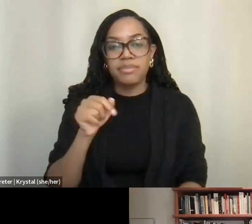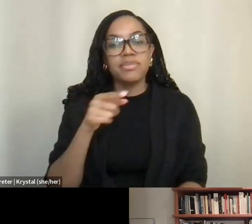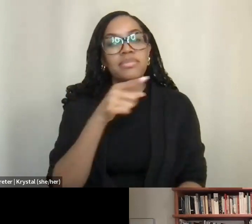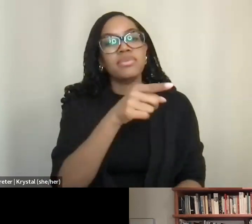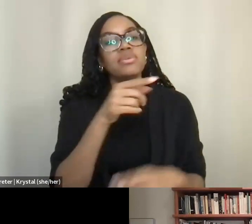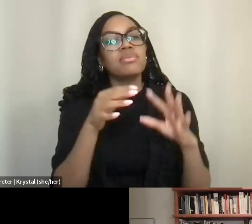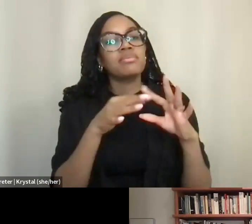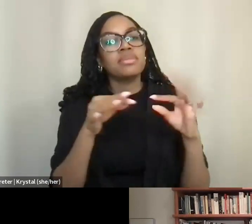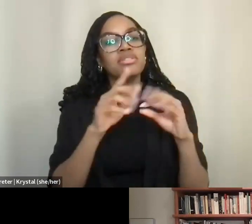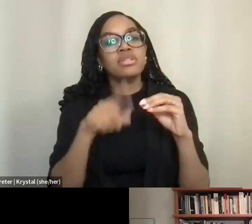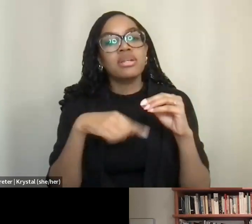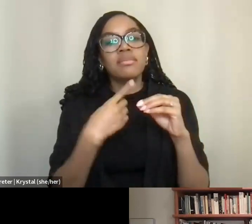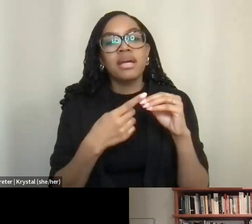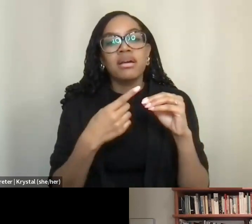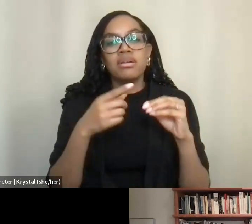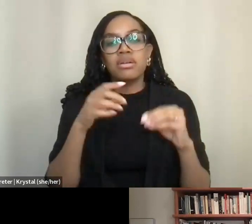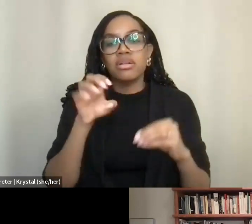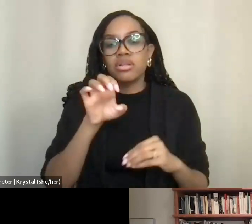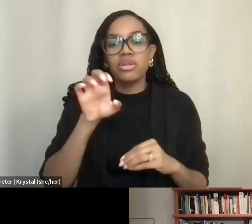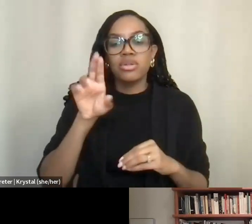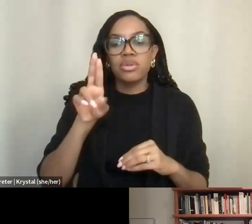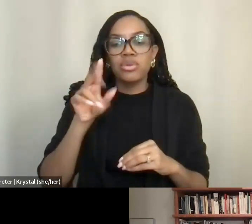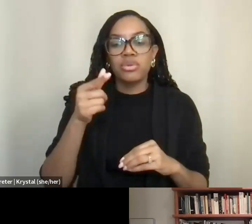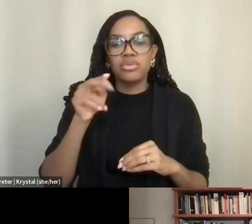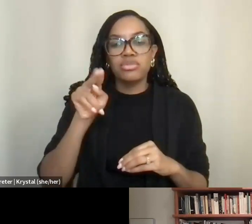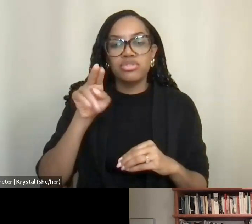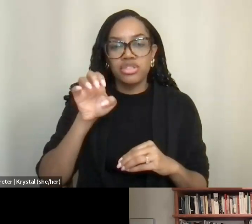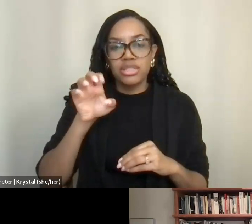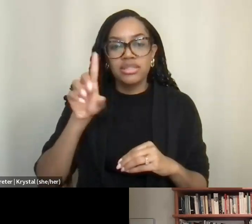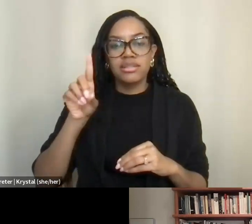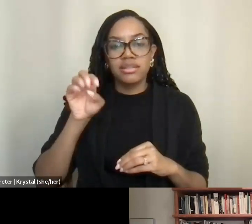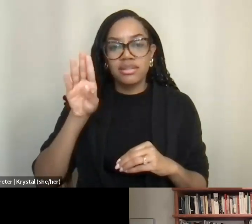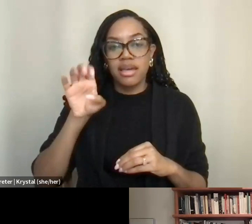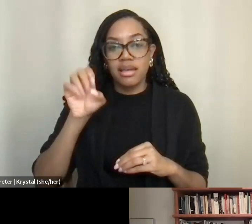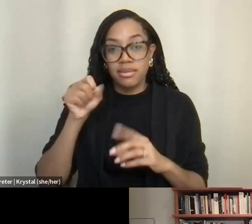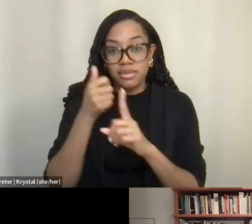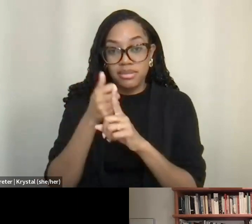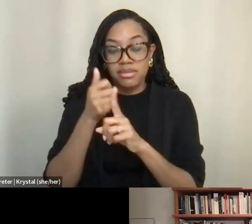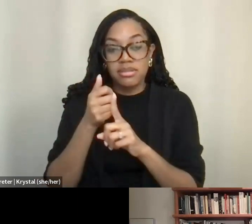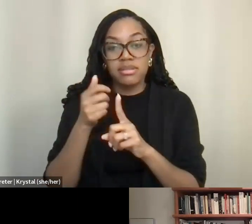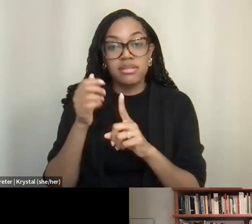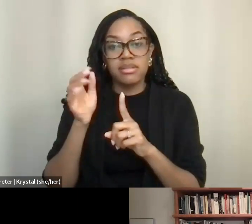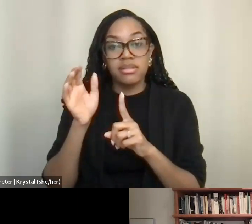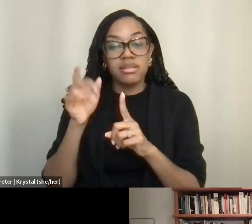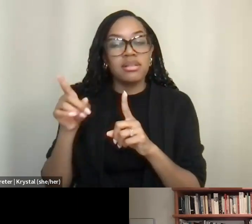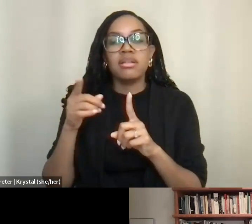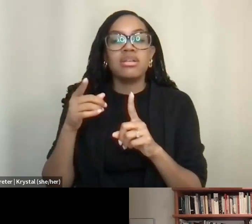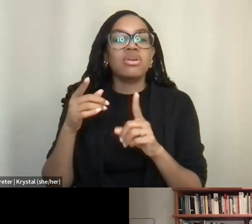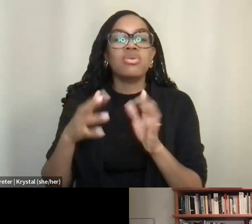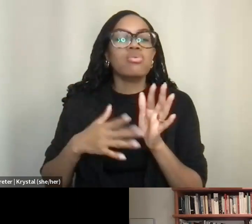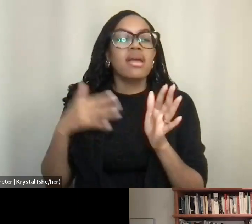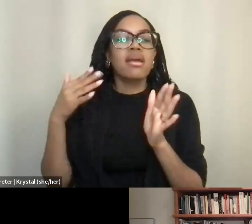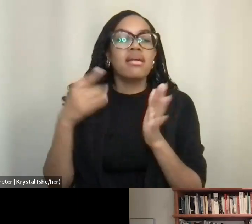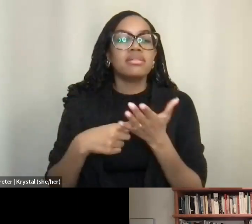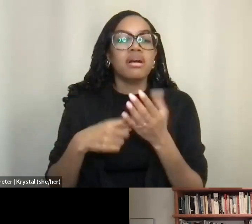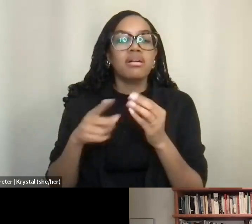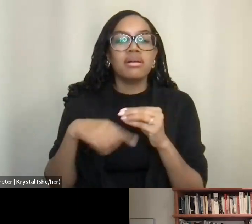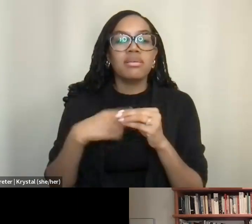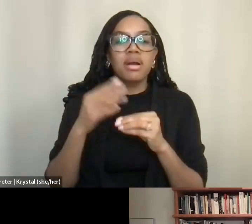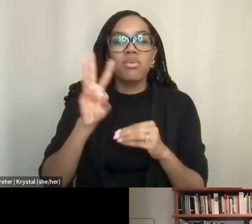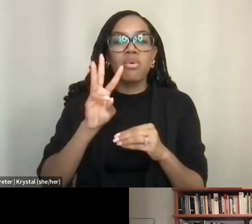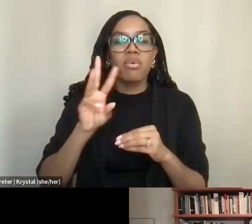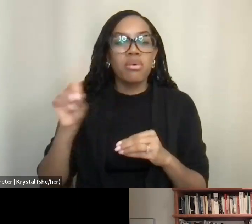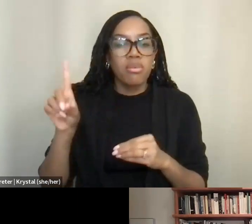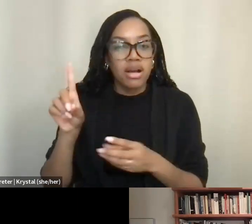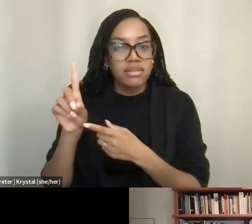about Eugene Debs, that aspect rarely taught about the history of World War I and the nonviolent,